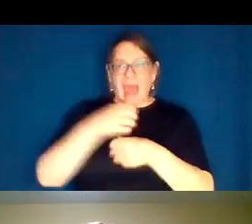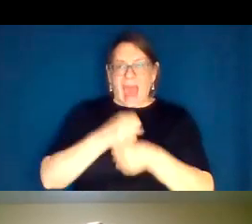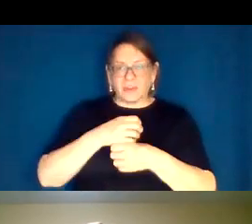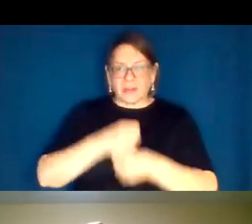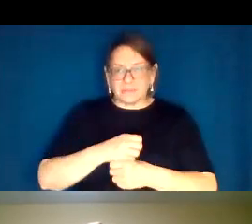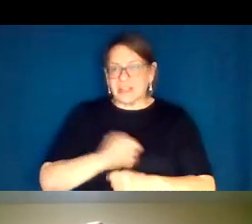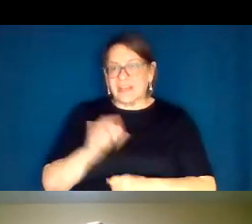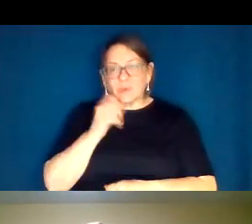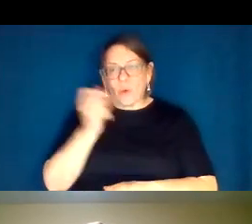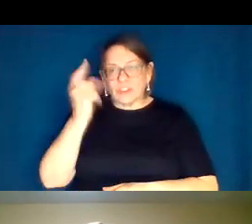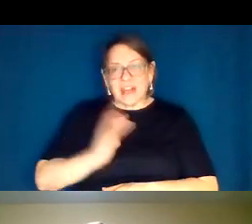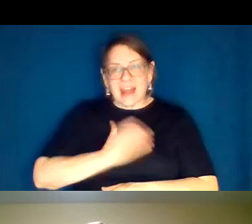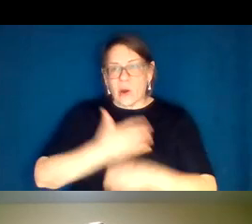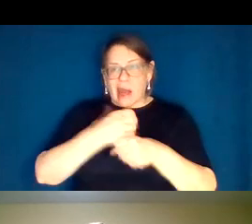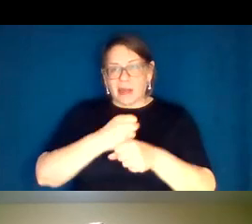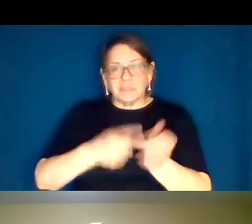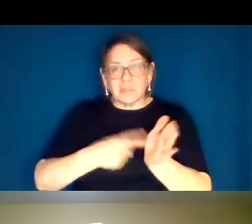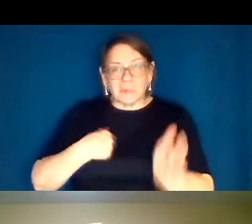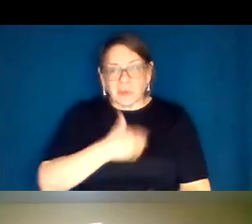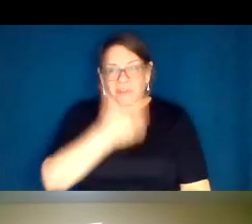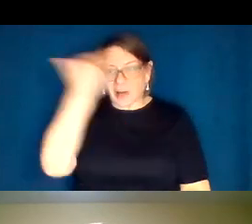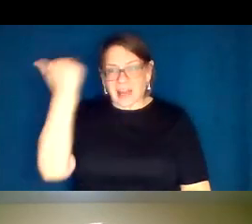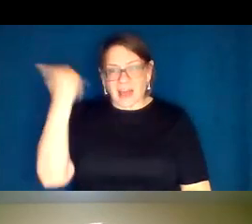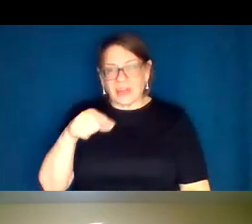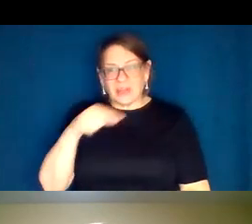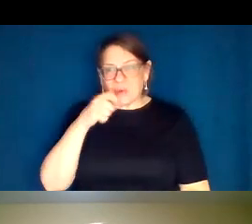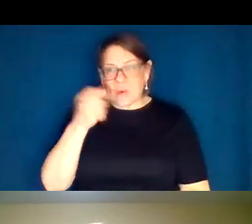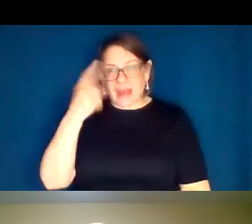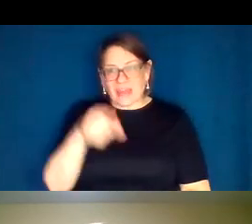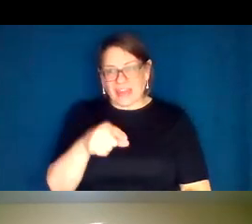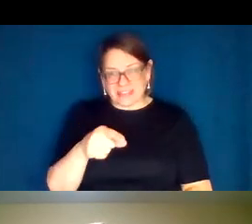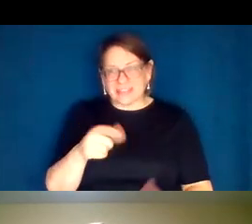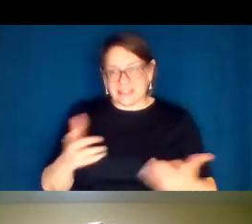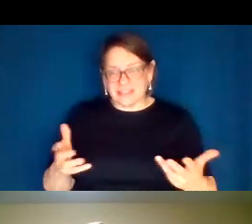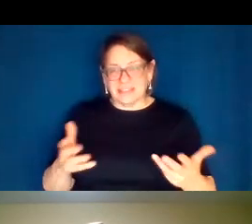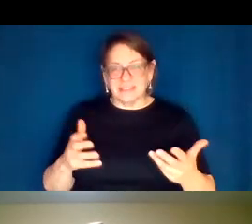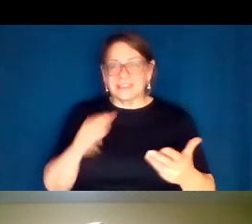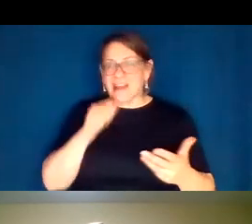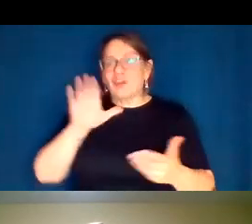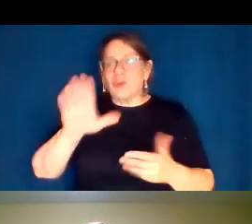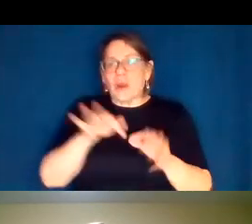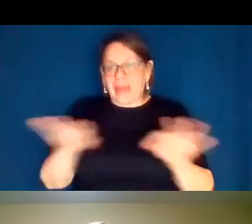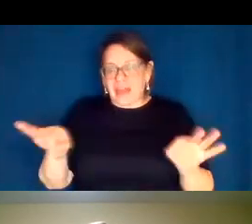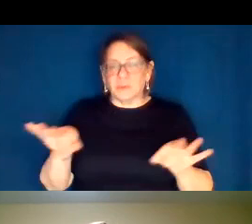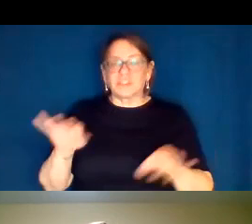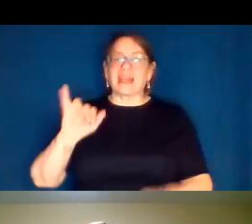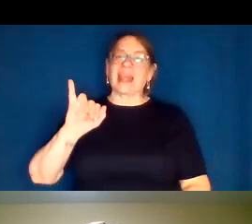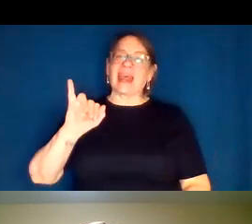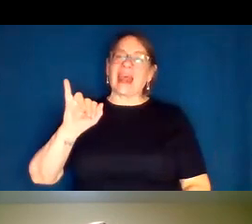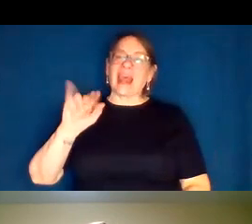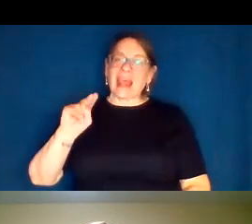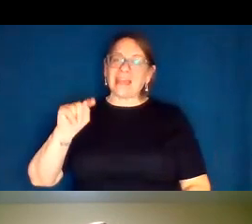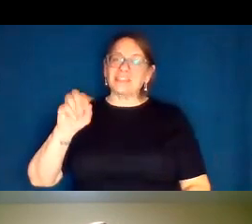any time, because we sometimes forget that this isn't common language anymore. But an interagency memorandum